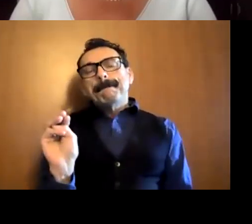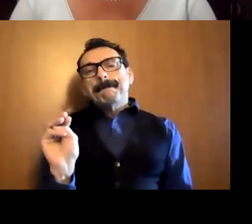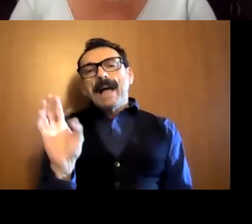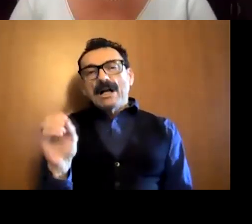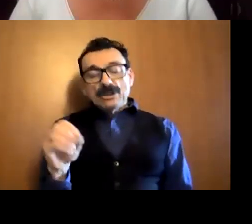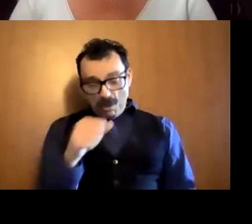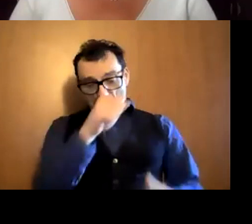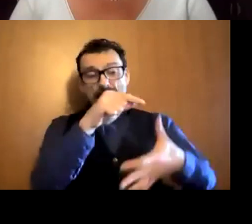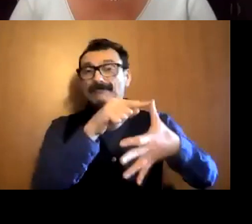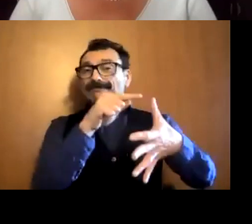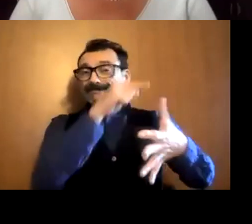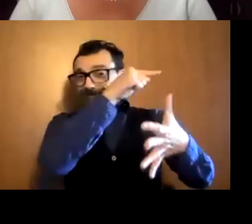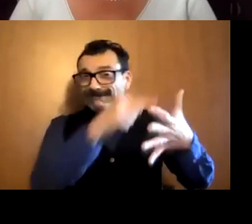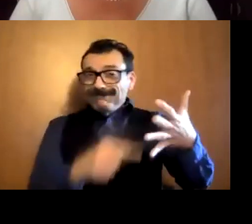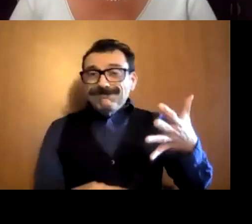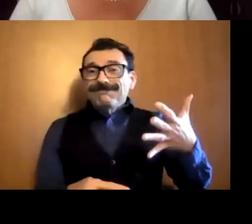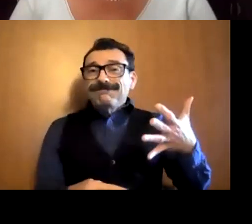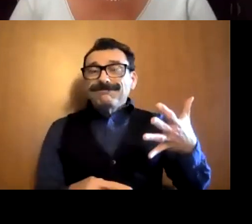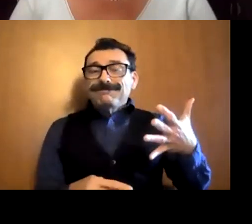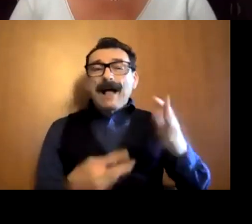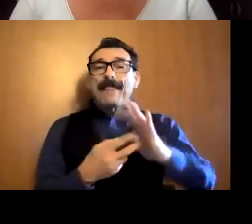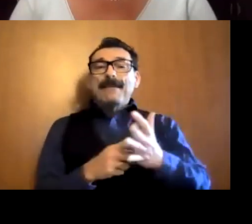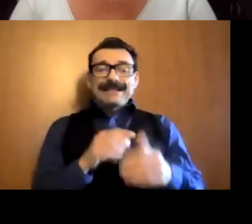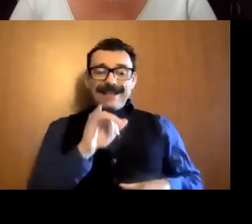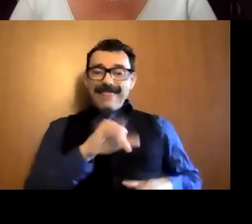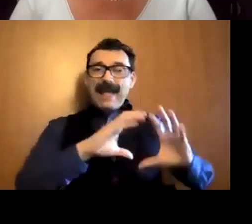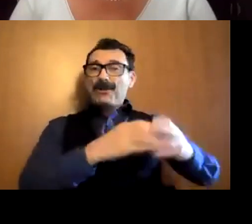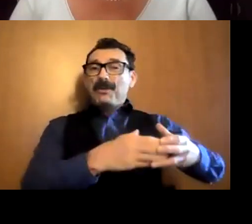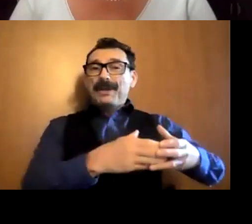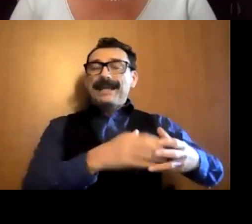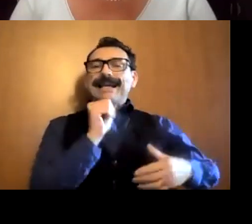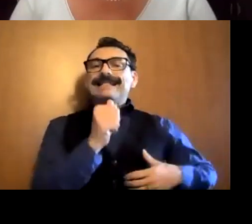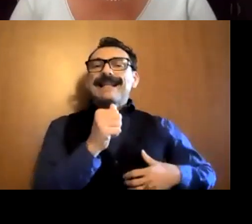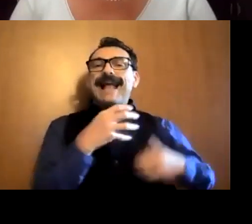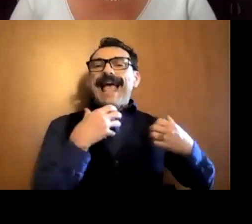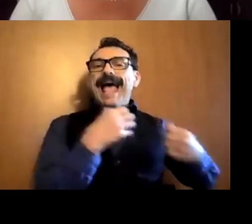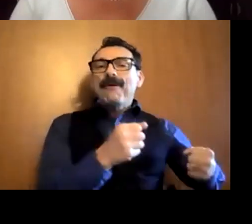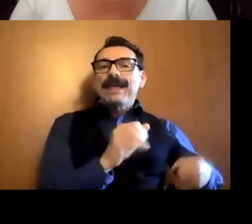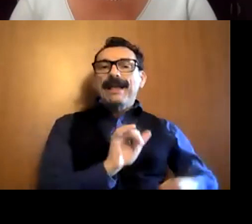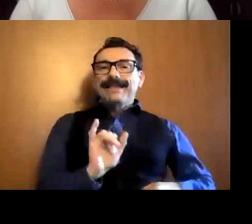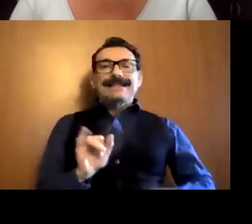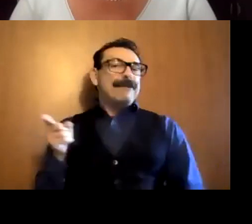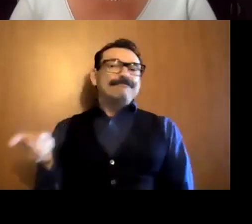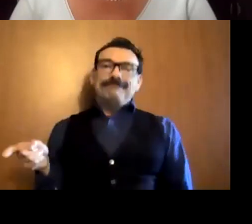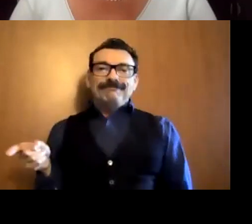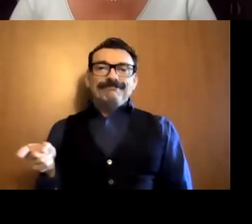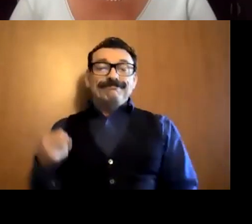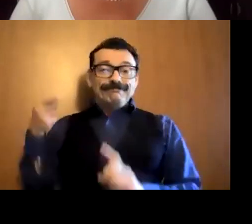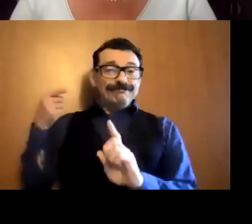ourselves up to be not as healthy as possible. Then another social determinant is racism.